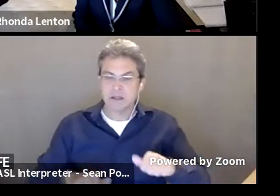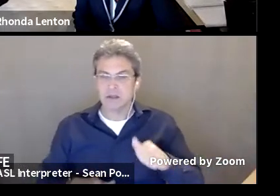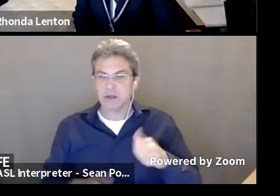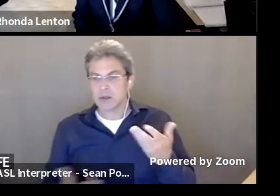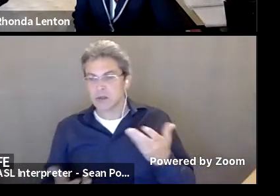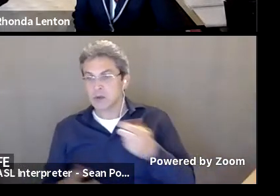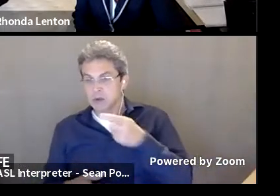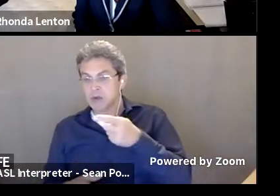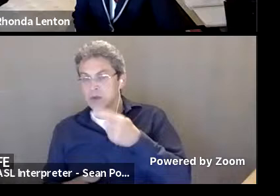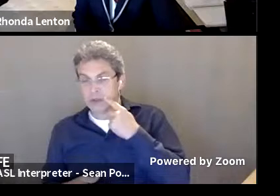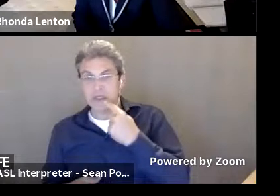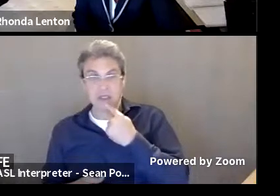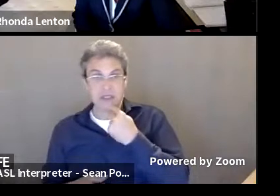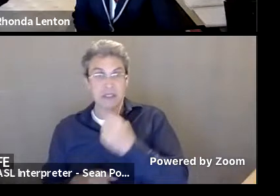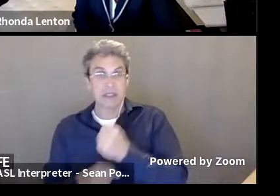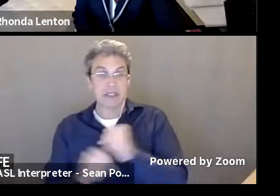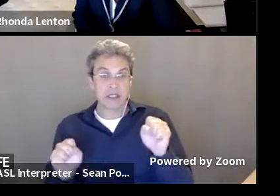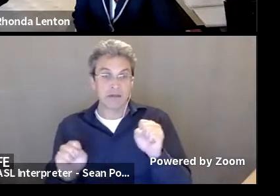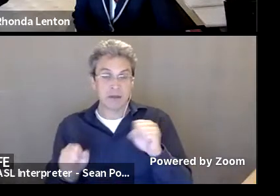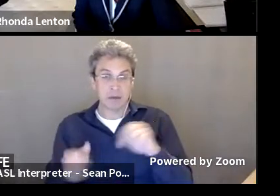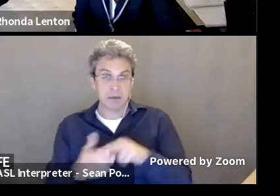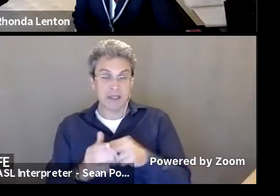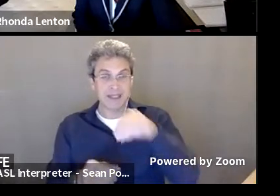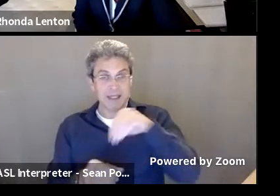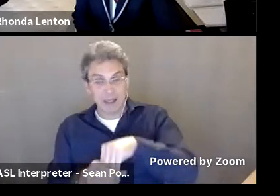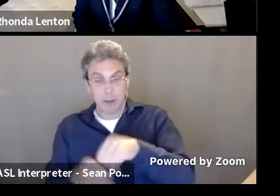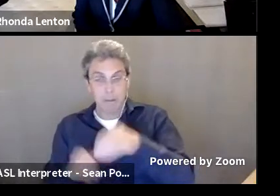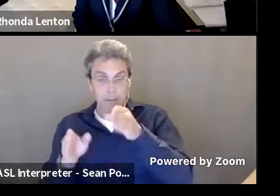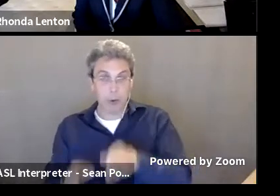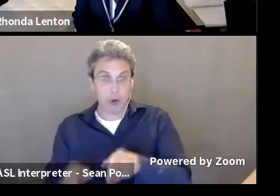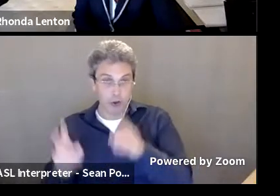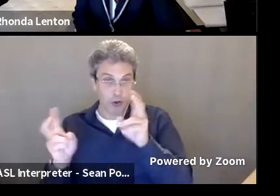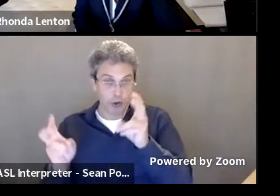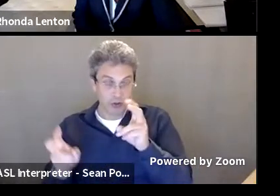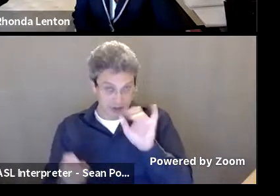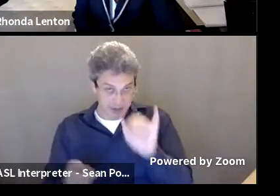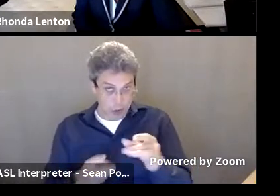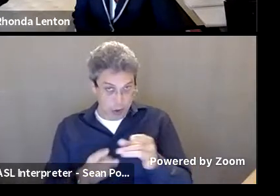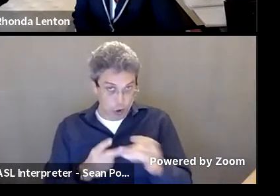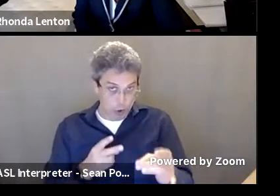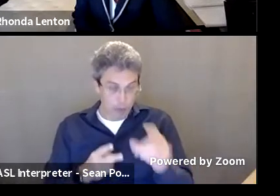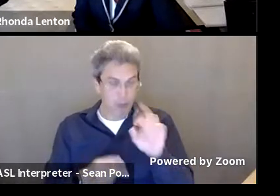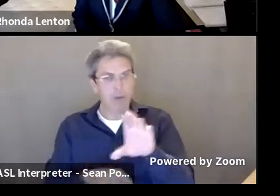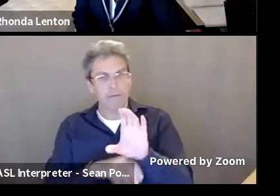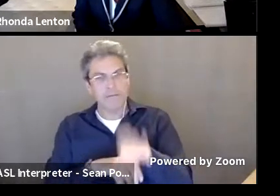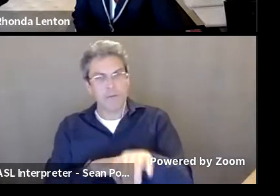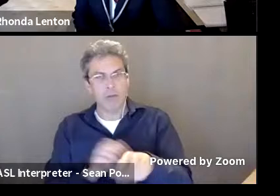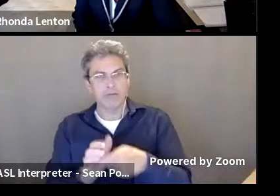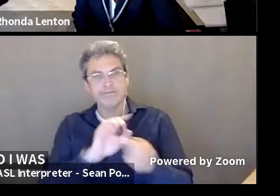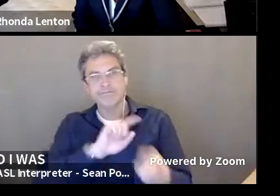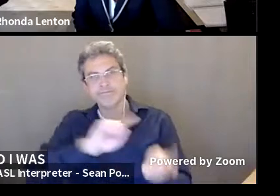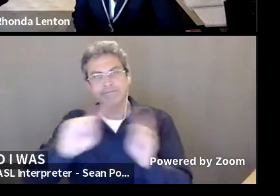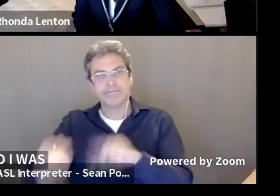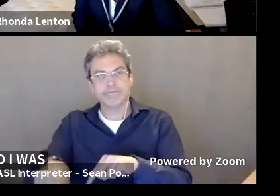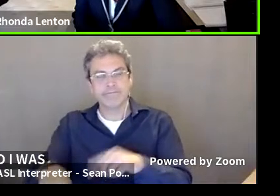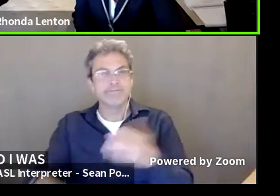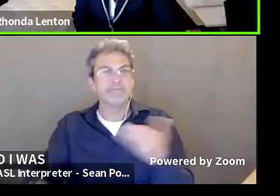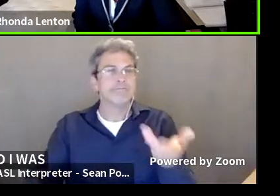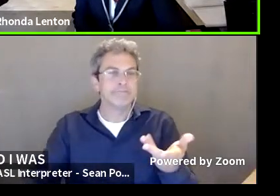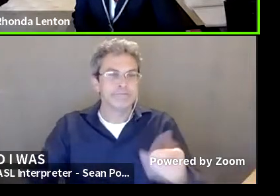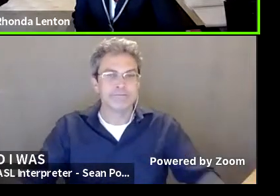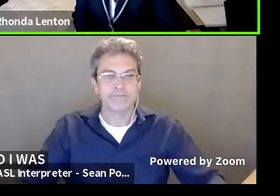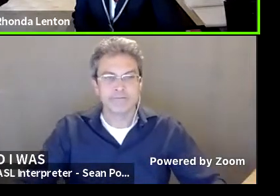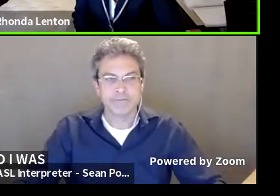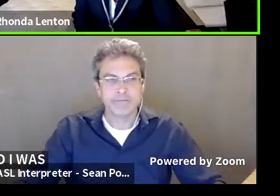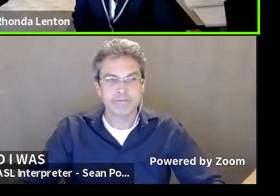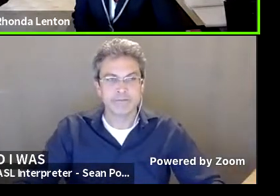if safe, like it will be in person. So I was wondering if that will be optional or if it's like mandatory to go. So because